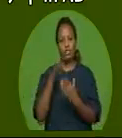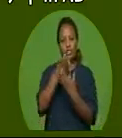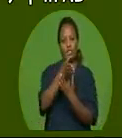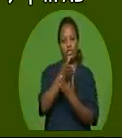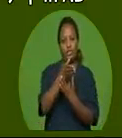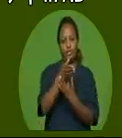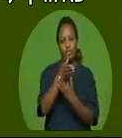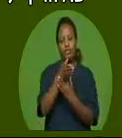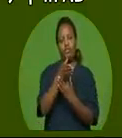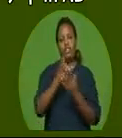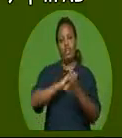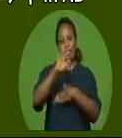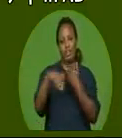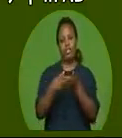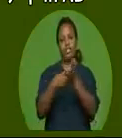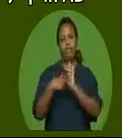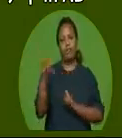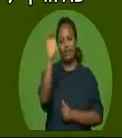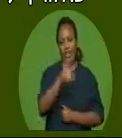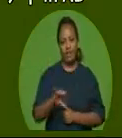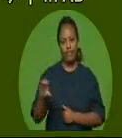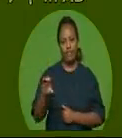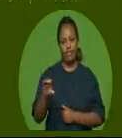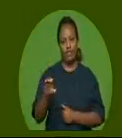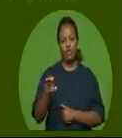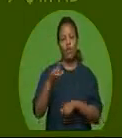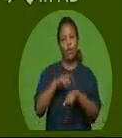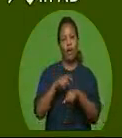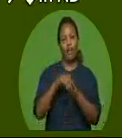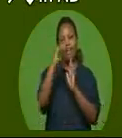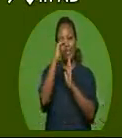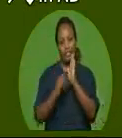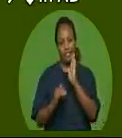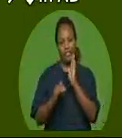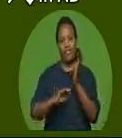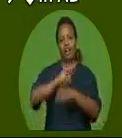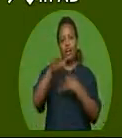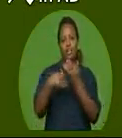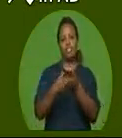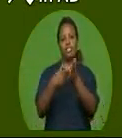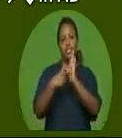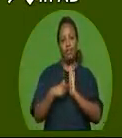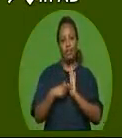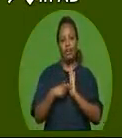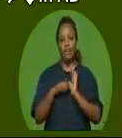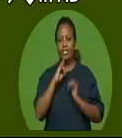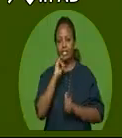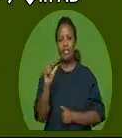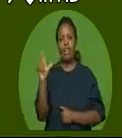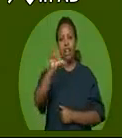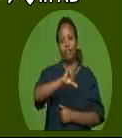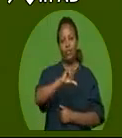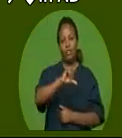rightward shift of the aggregate demand curve, while a decrease in aggregate demand is